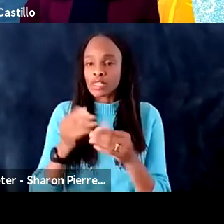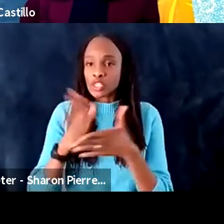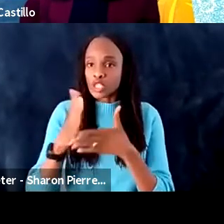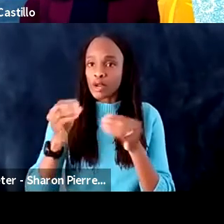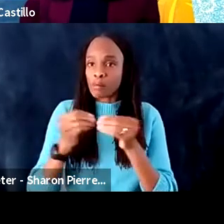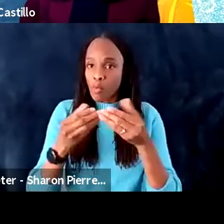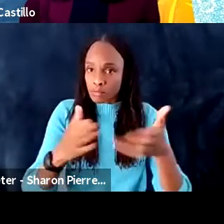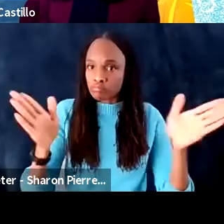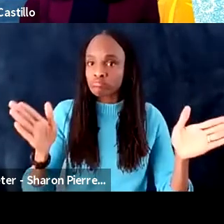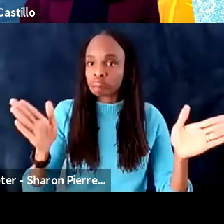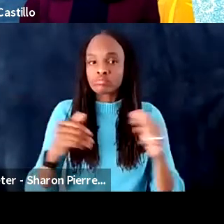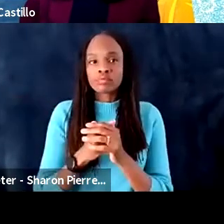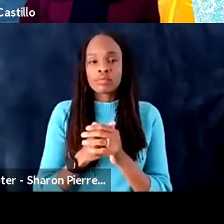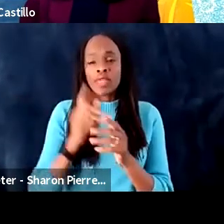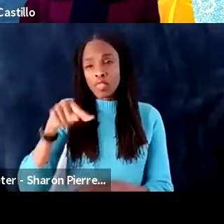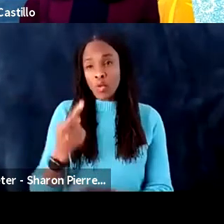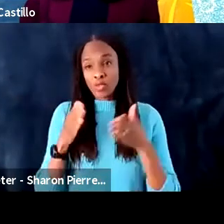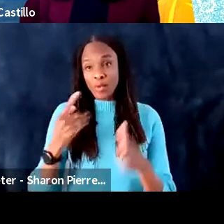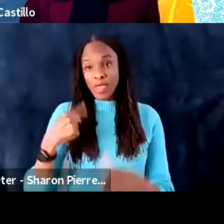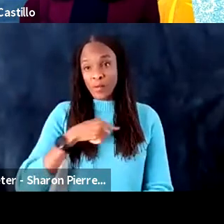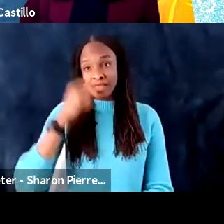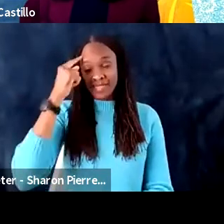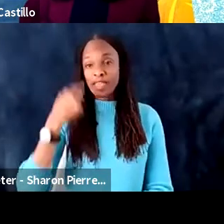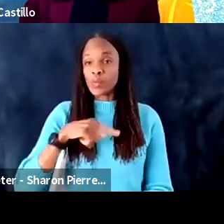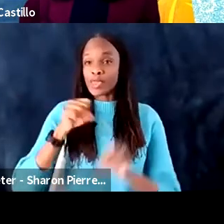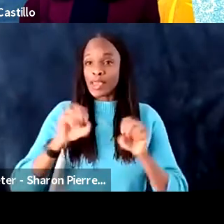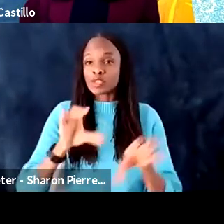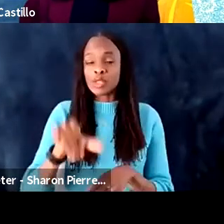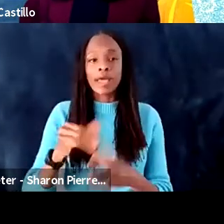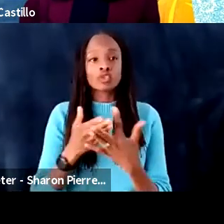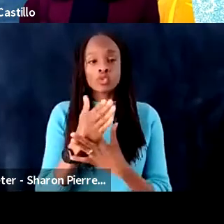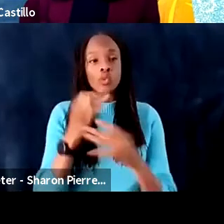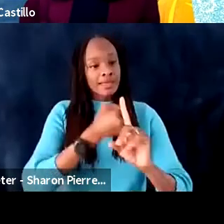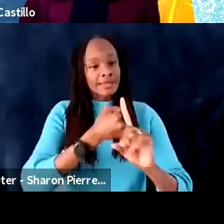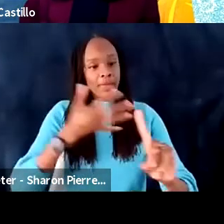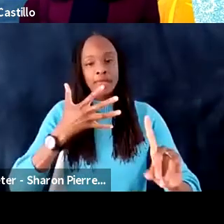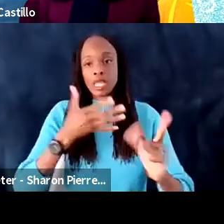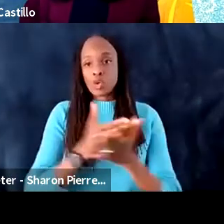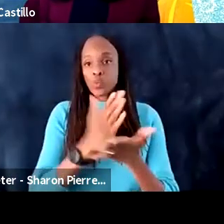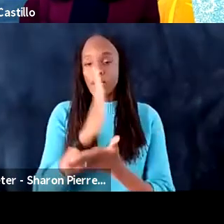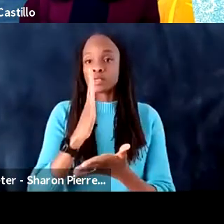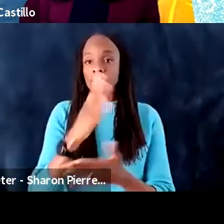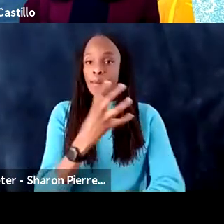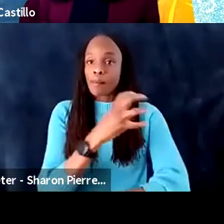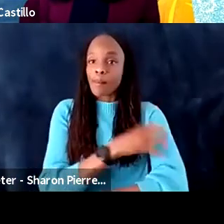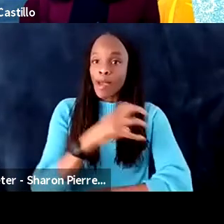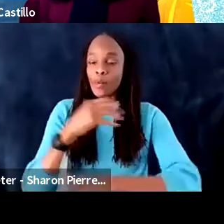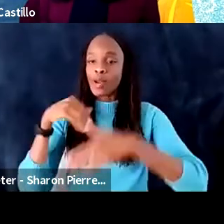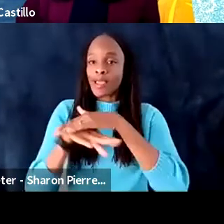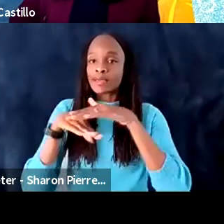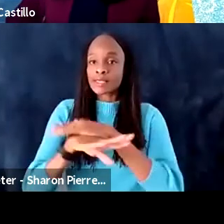And the only way we think we can do that is by expanding rights and power and access